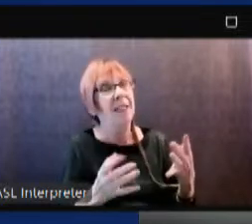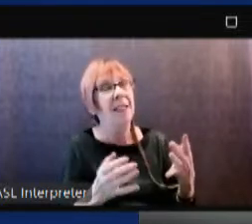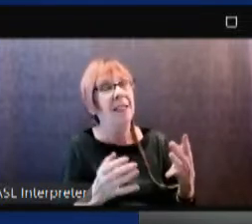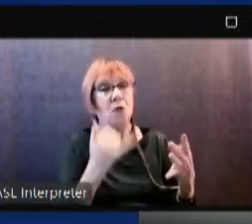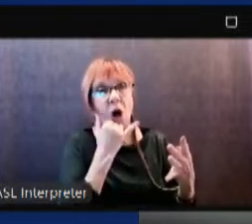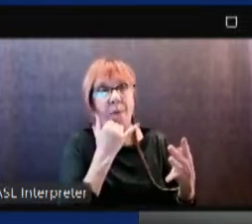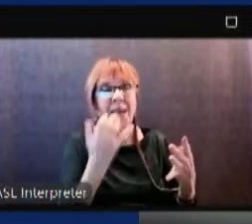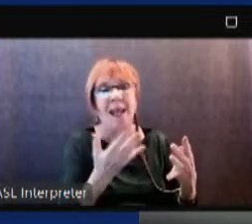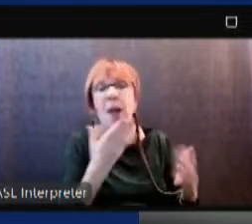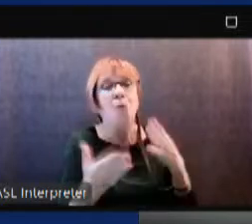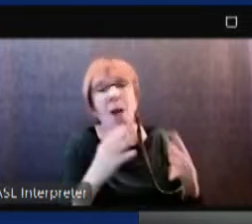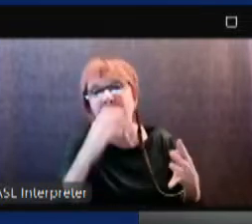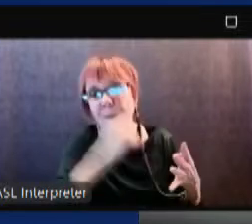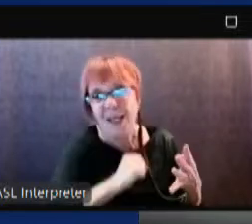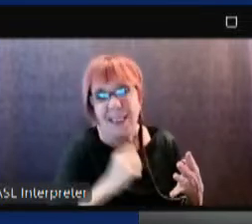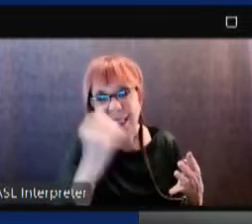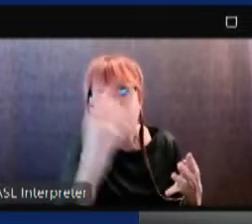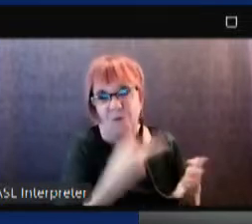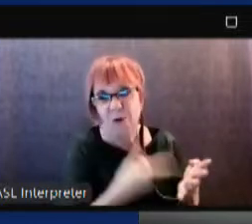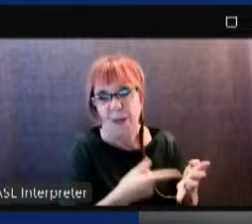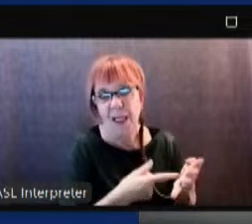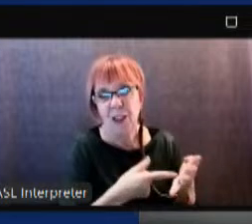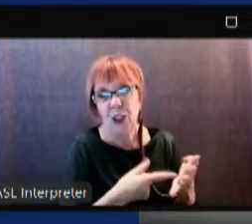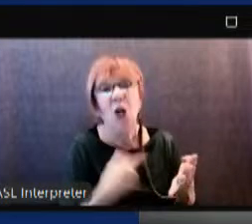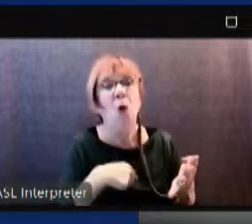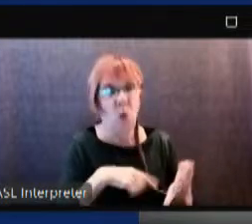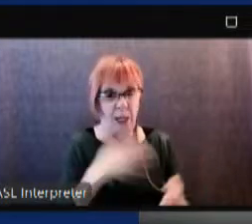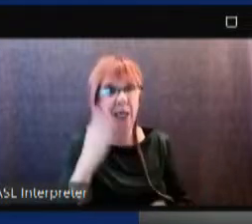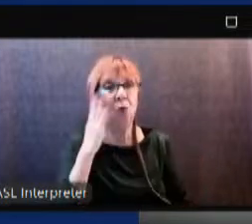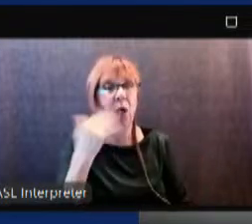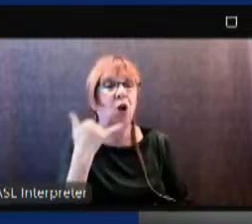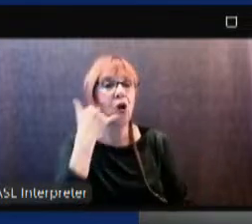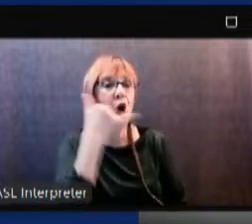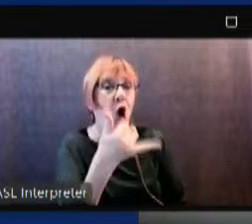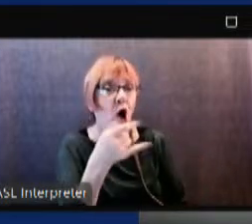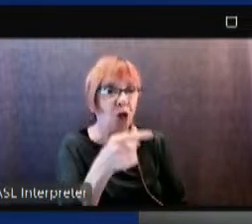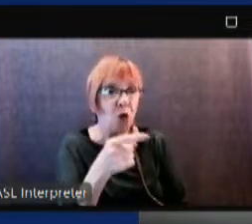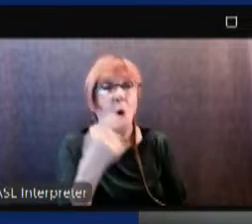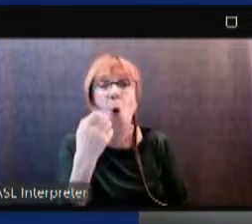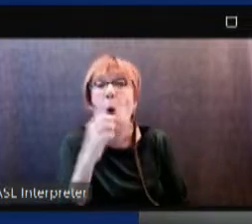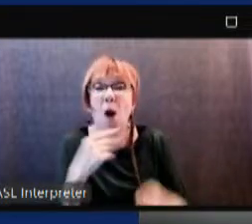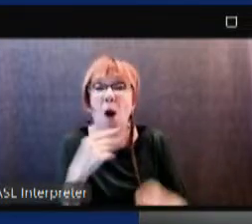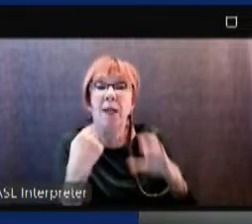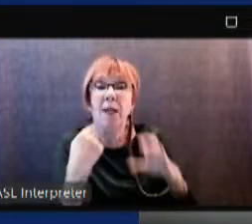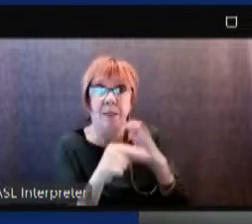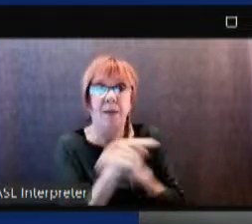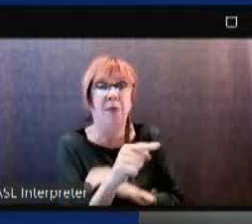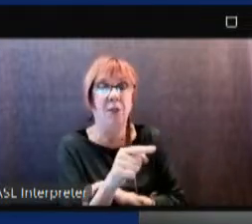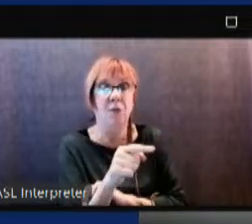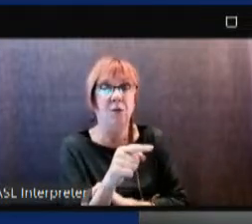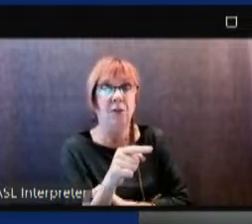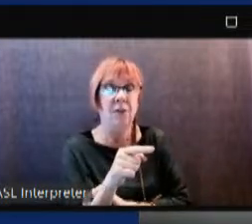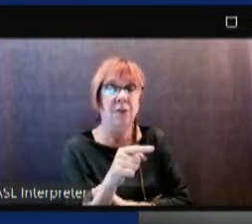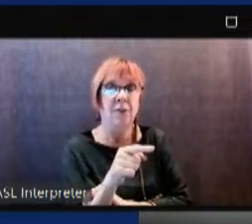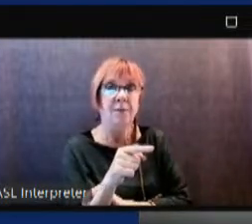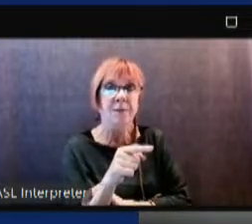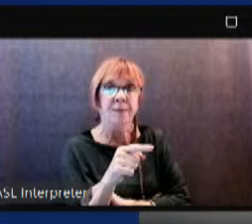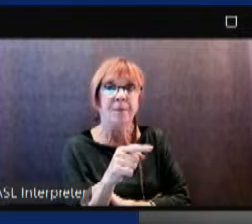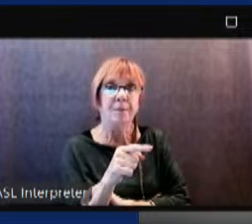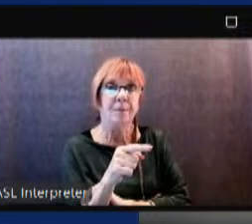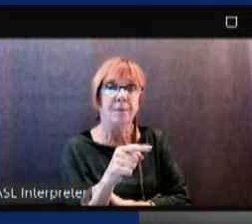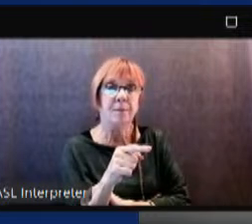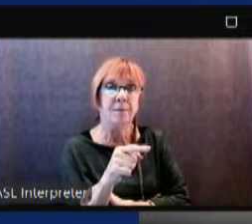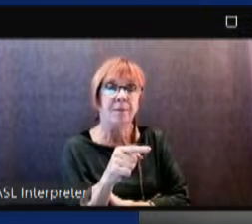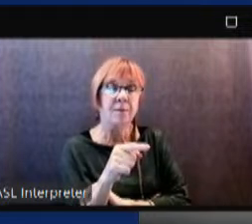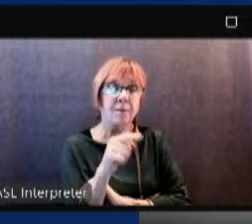was missing information with your ROE, we're going to call you or send you an email. I'd mentioned earlier that you